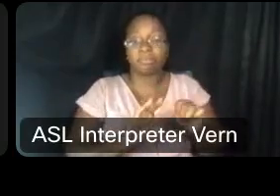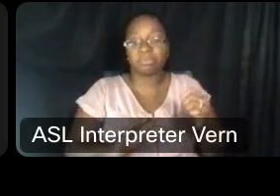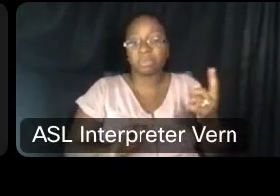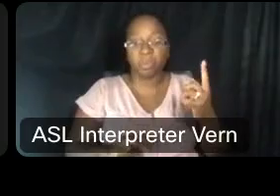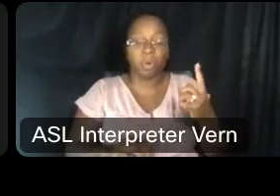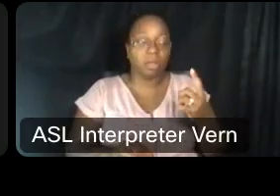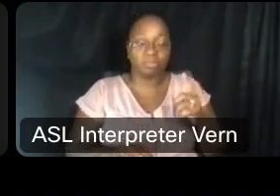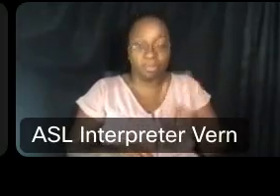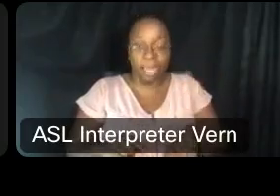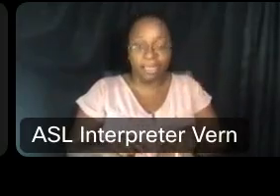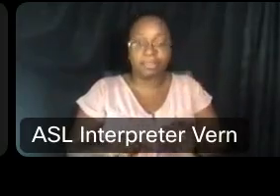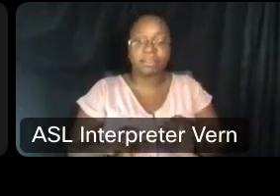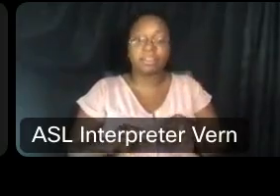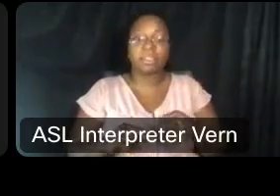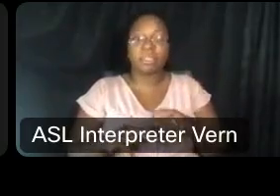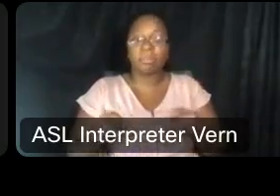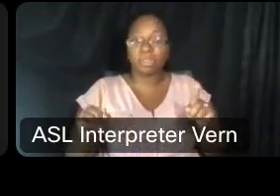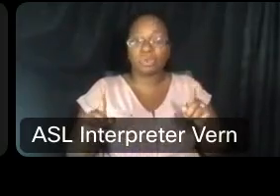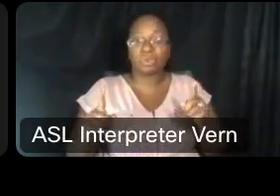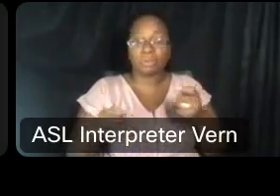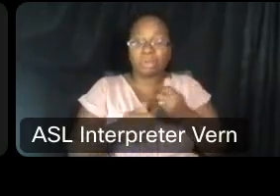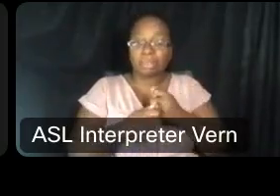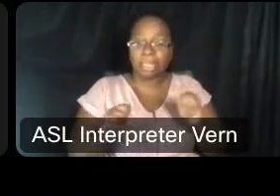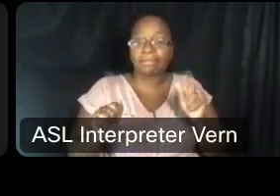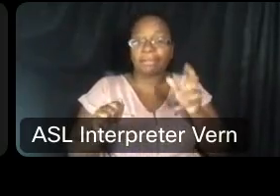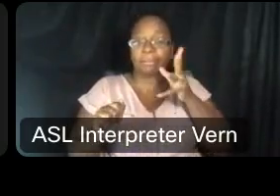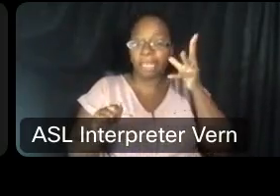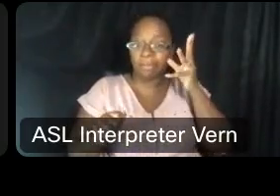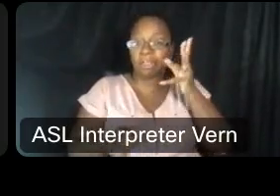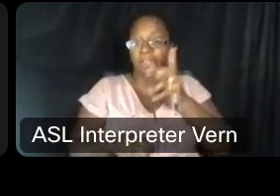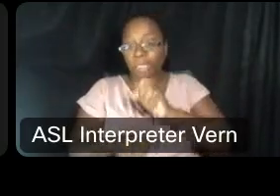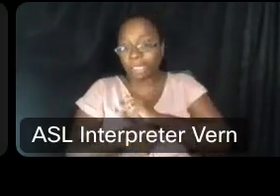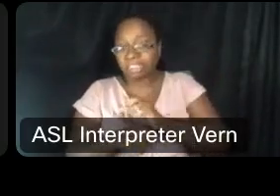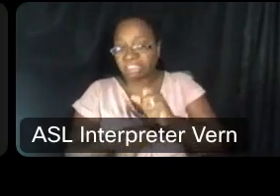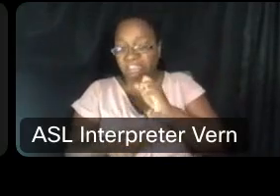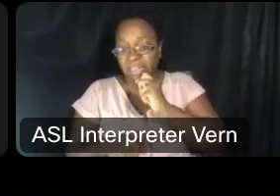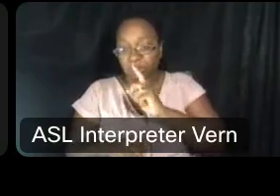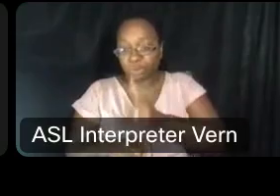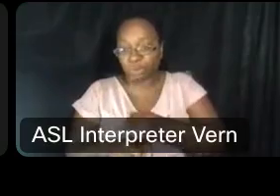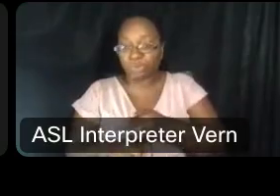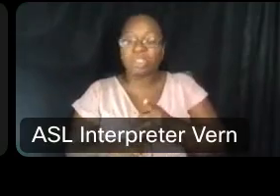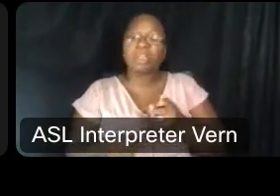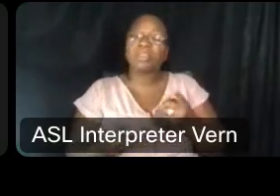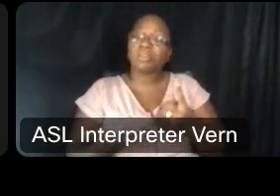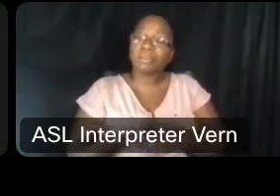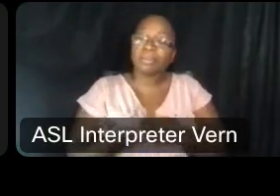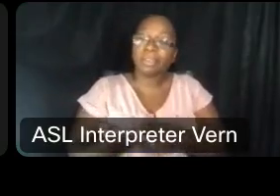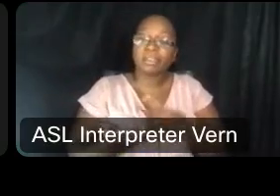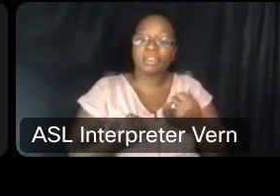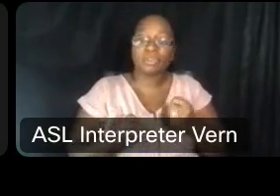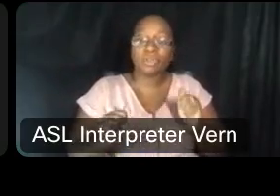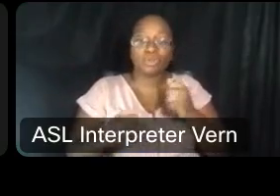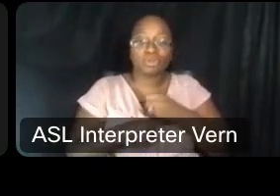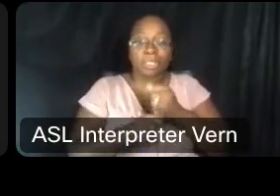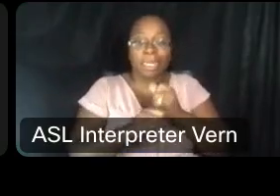We ultimately strive to create the bond between the child and the non-abusive parent.